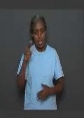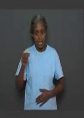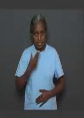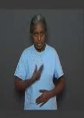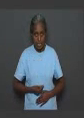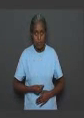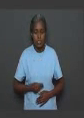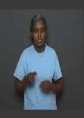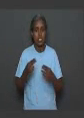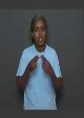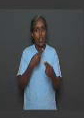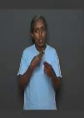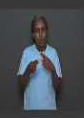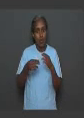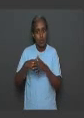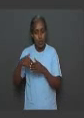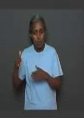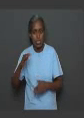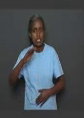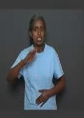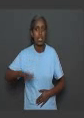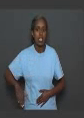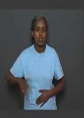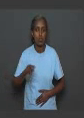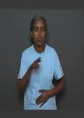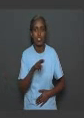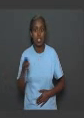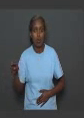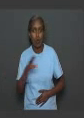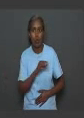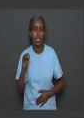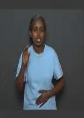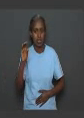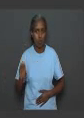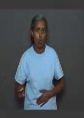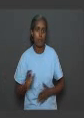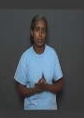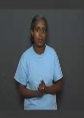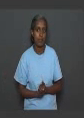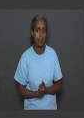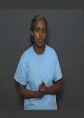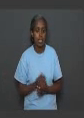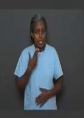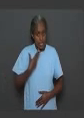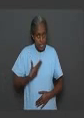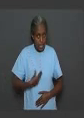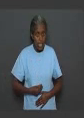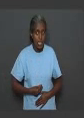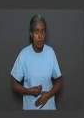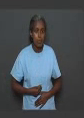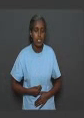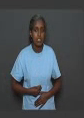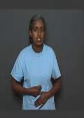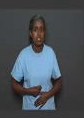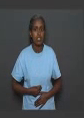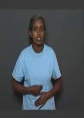to cross out the rest of the row and the column that the element is a